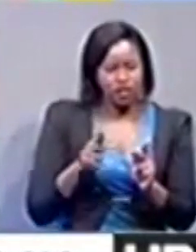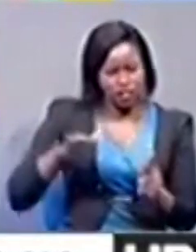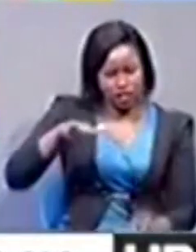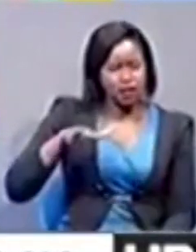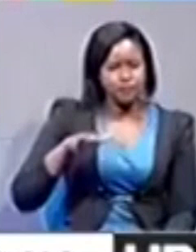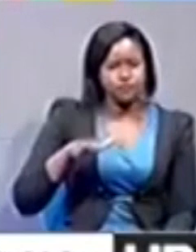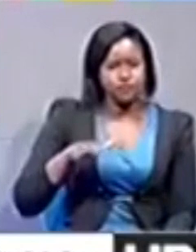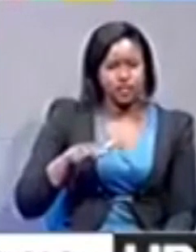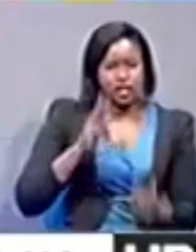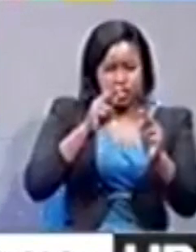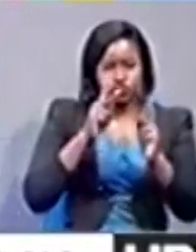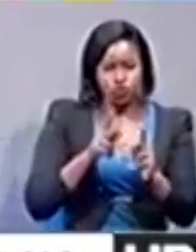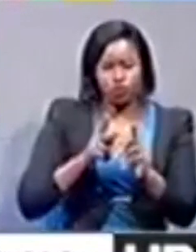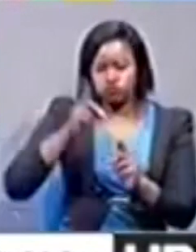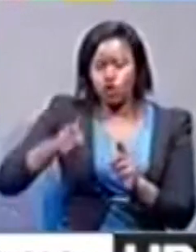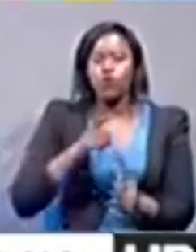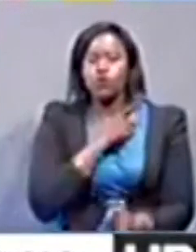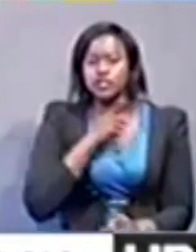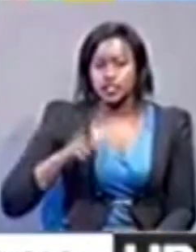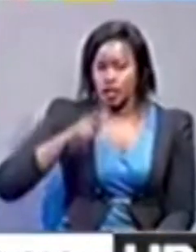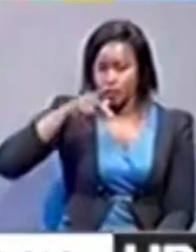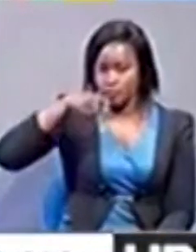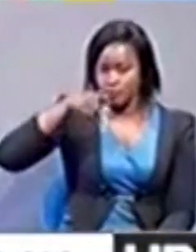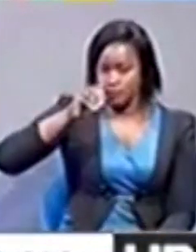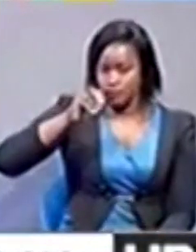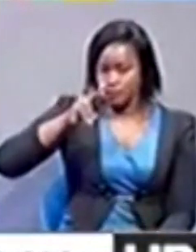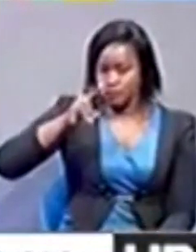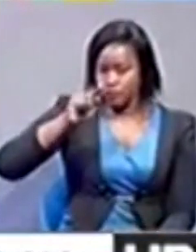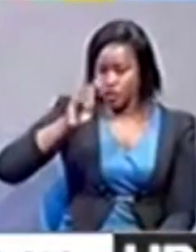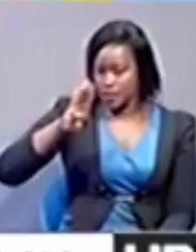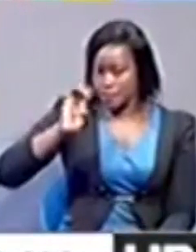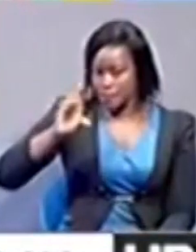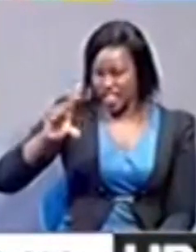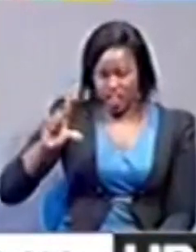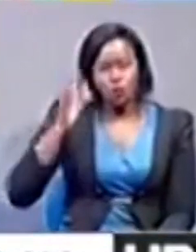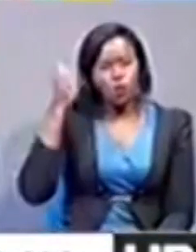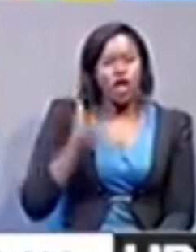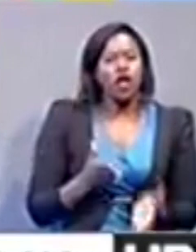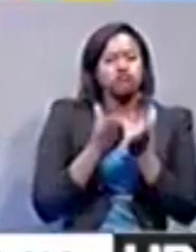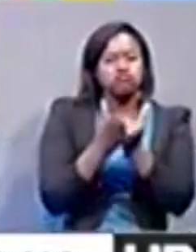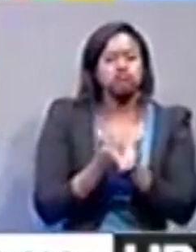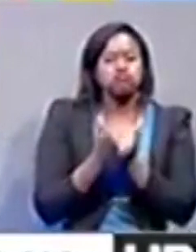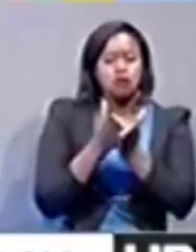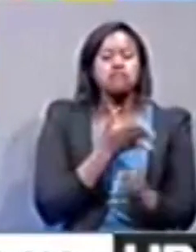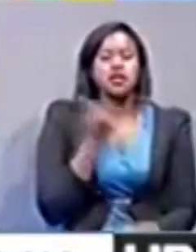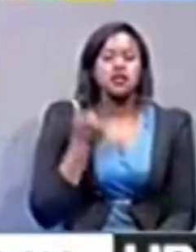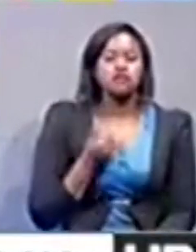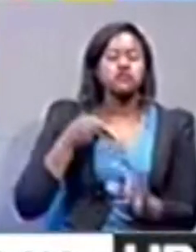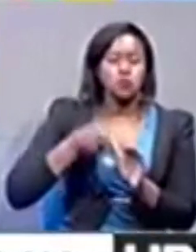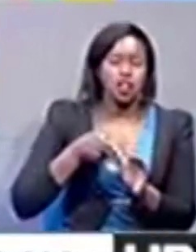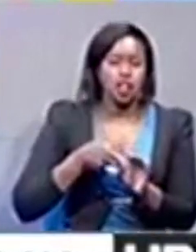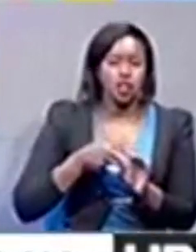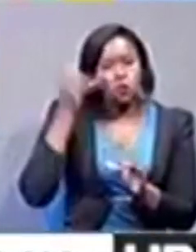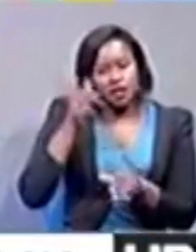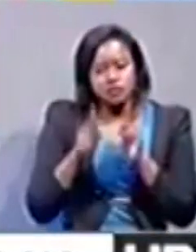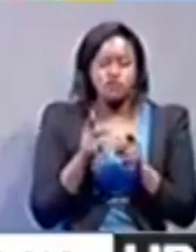to Port Bear. So it will not be, the ships are better because you don't have too many